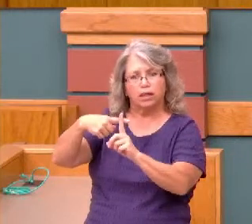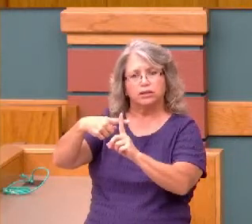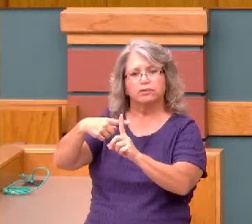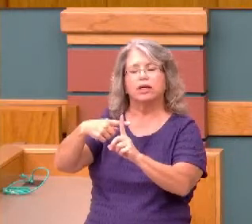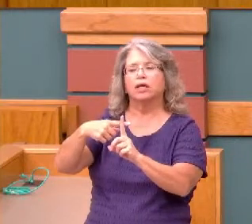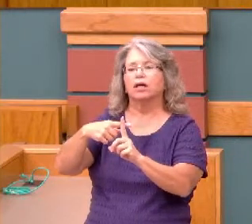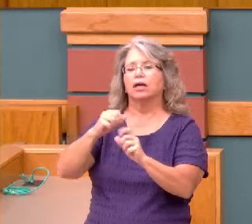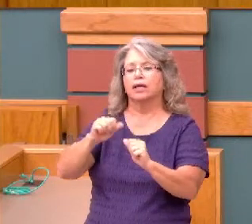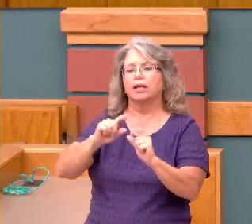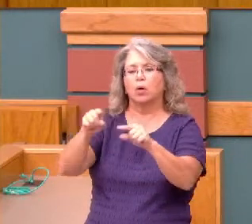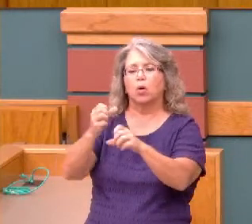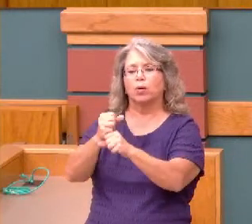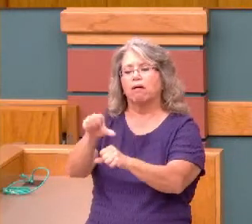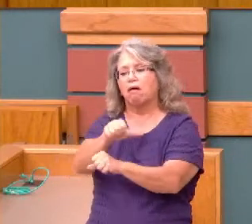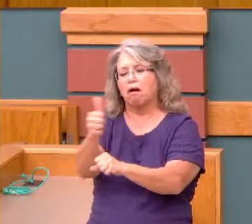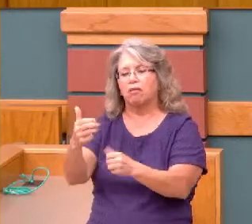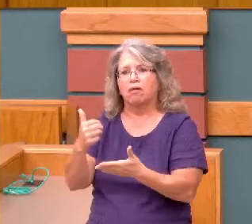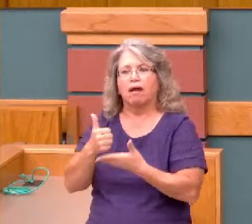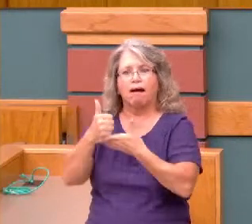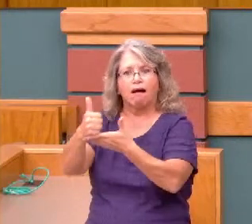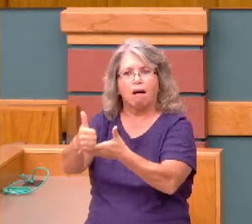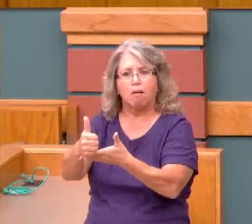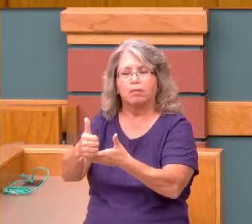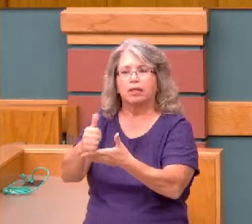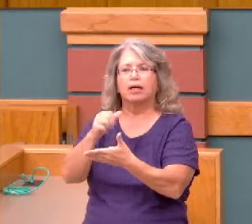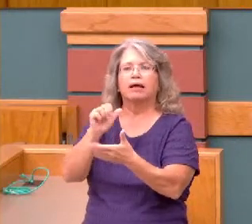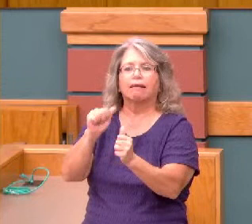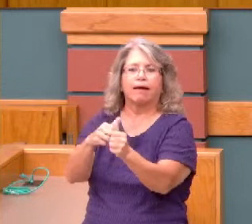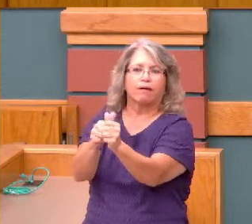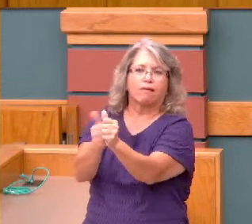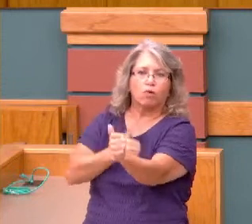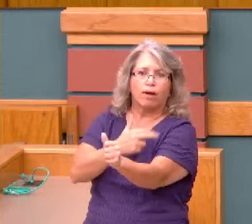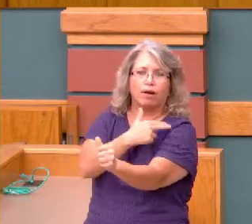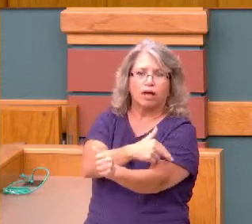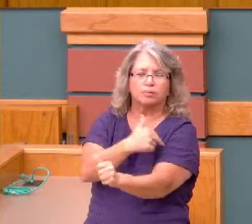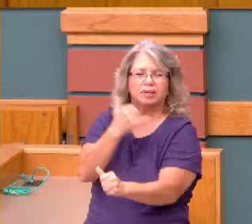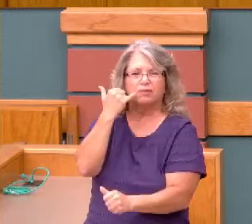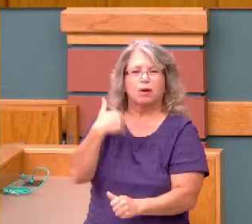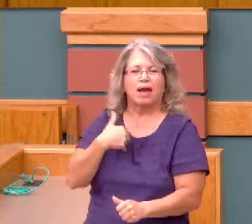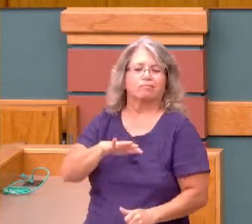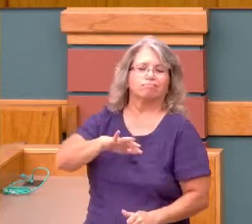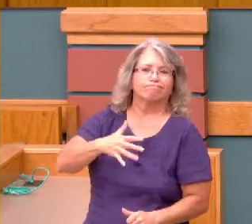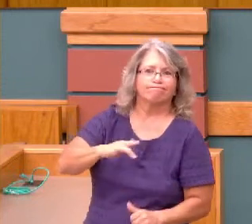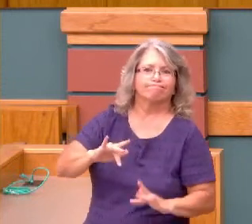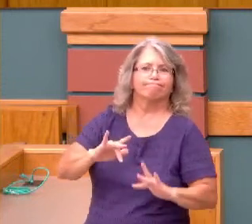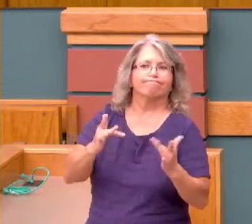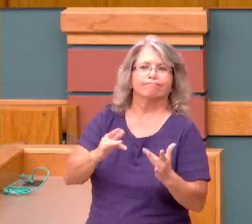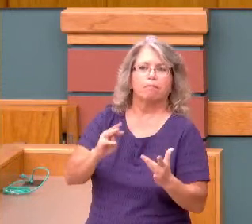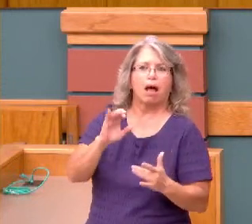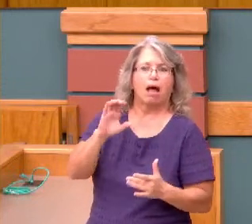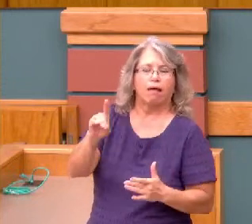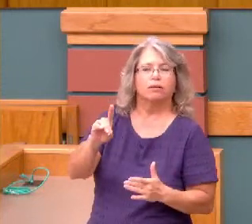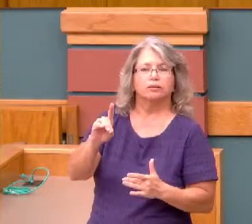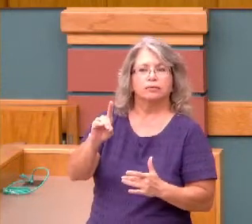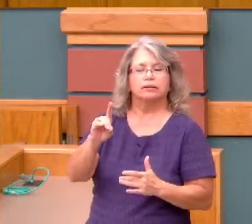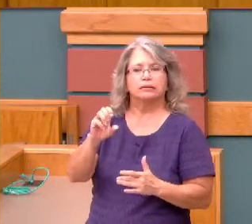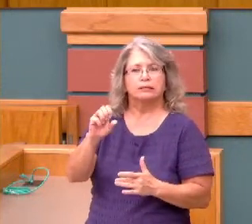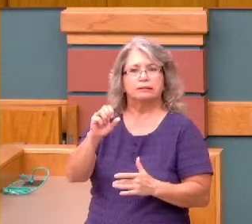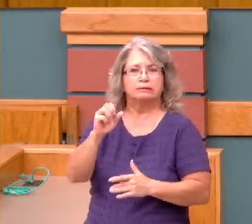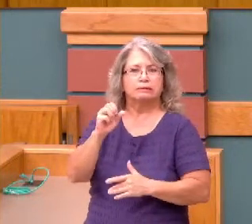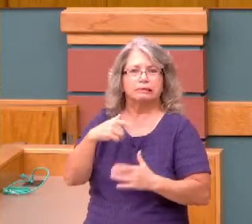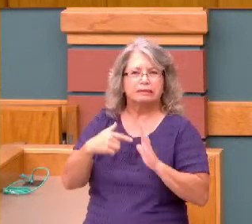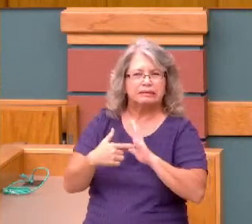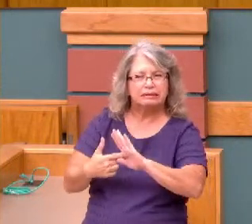symptoms and going to the hospital. For those with mild to moderate symptoms, the monoclonal antibody